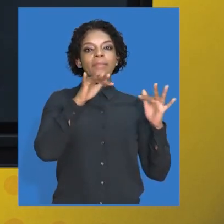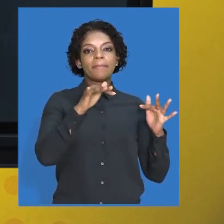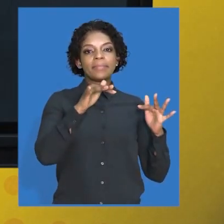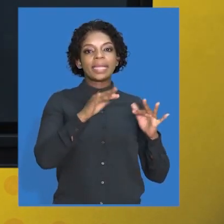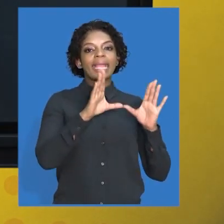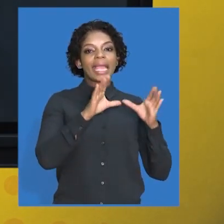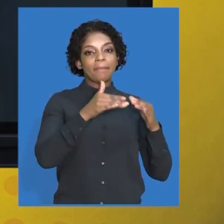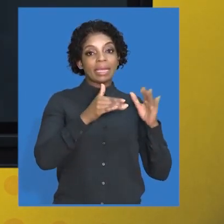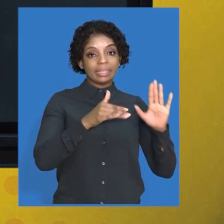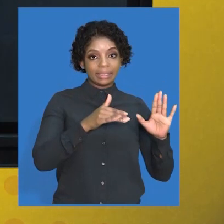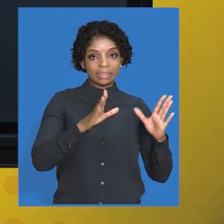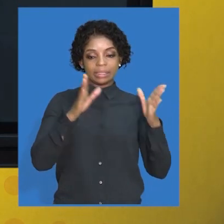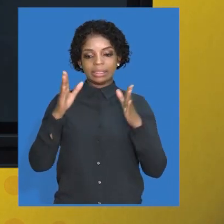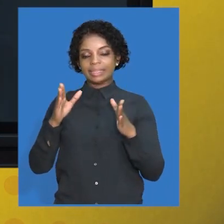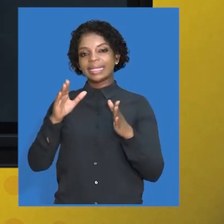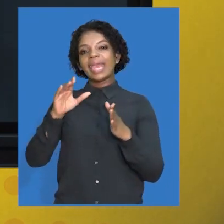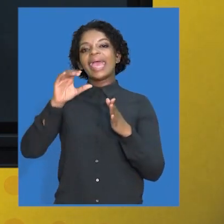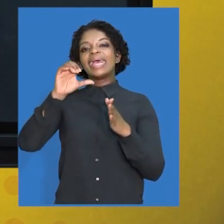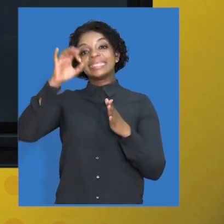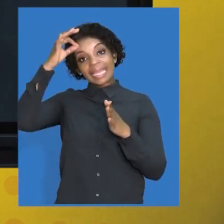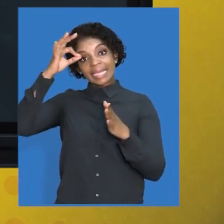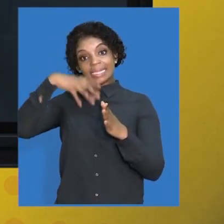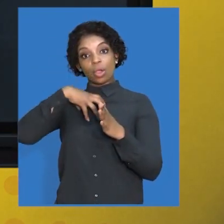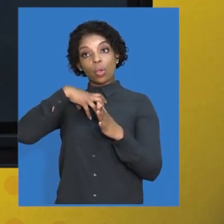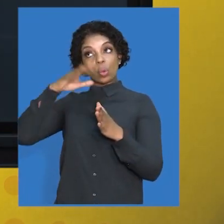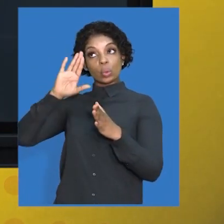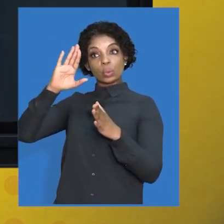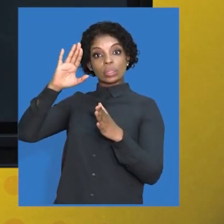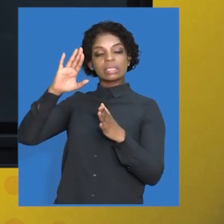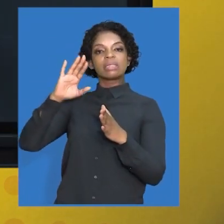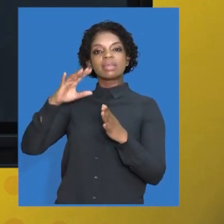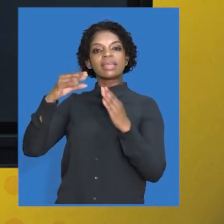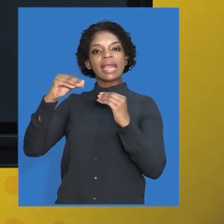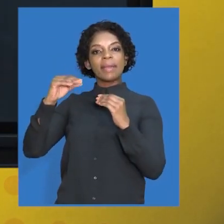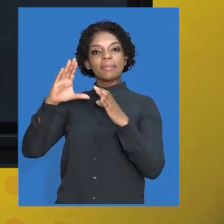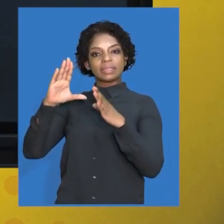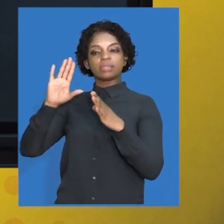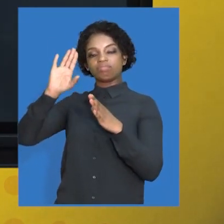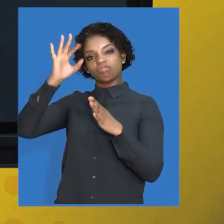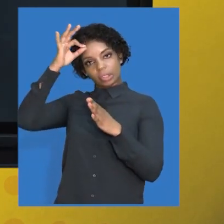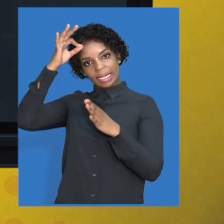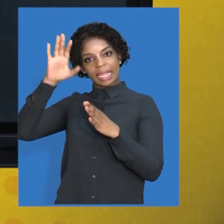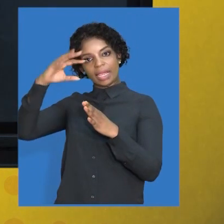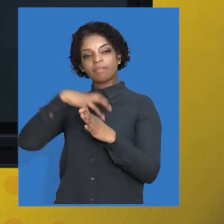by the government. Their only shareholder is the government. So just bear that in mind when you get into your